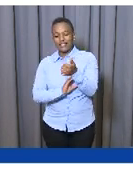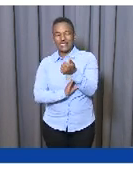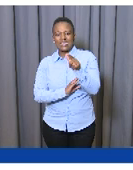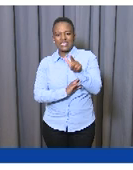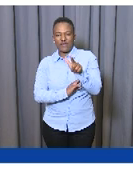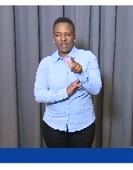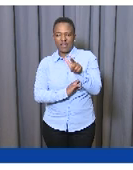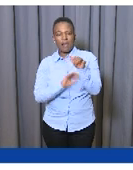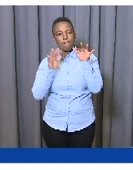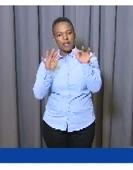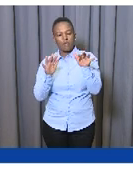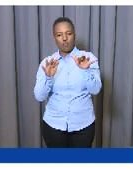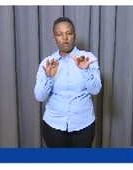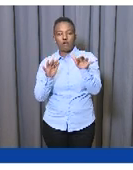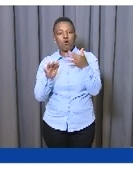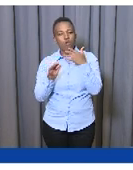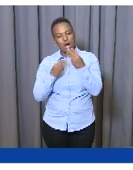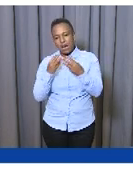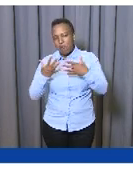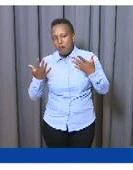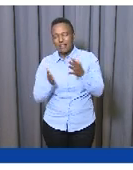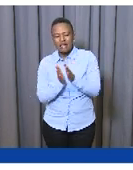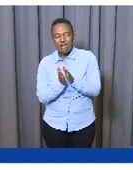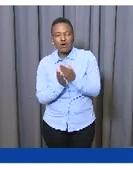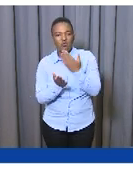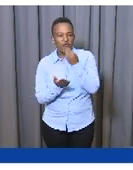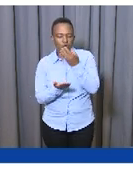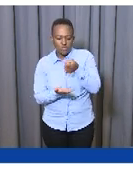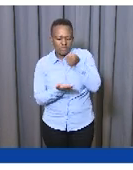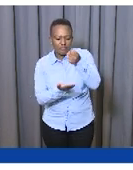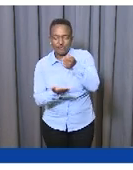requesting food parcels are the unemployed. And that's where